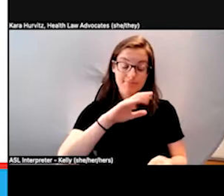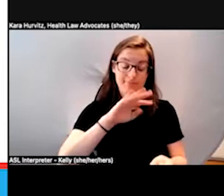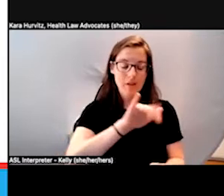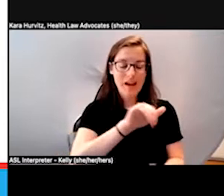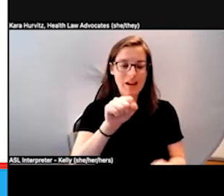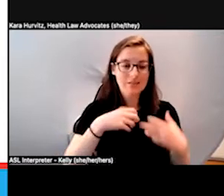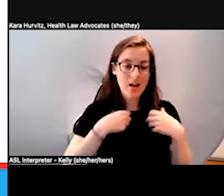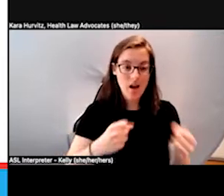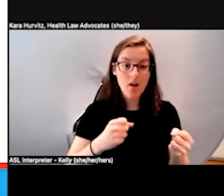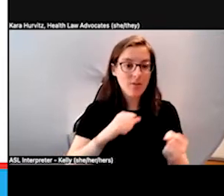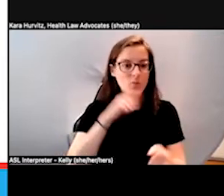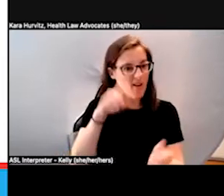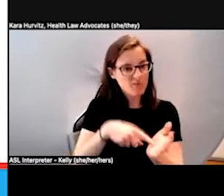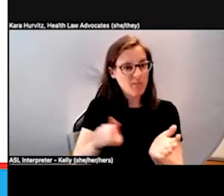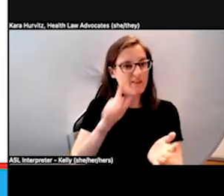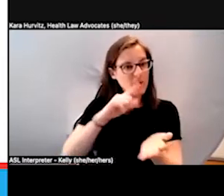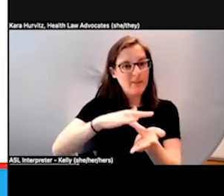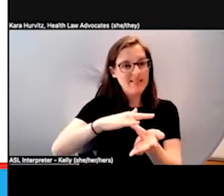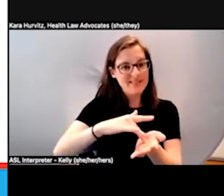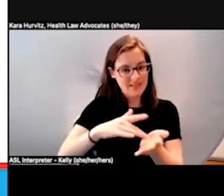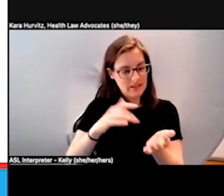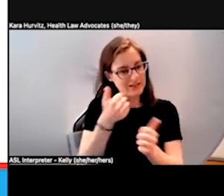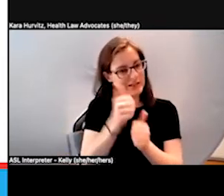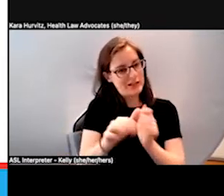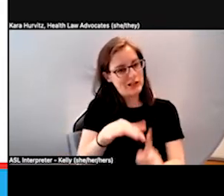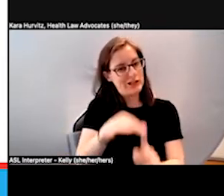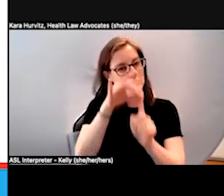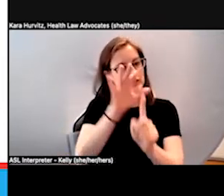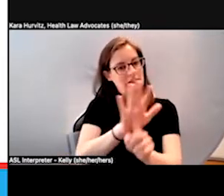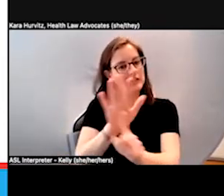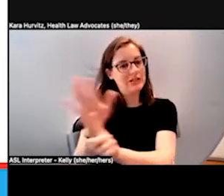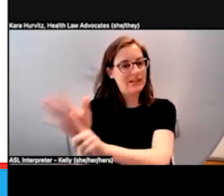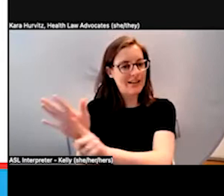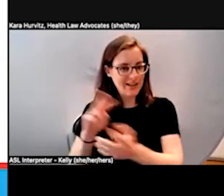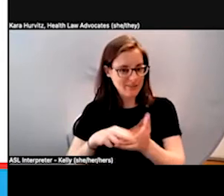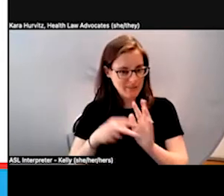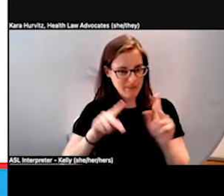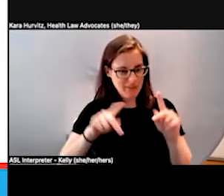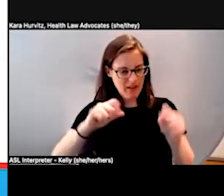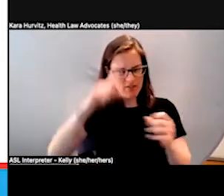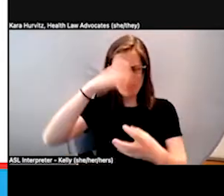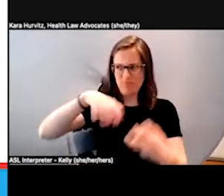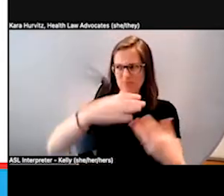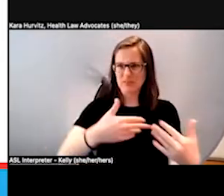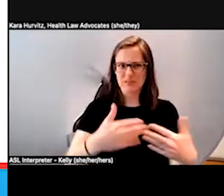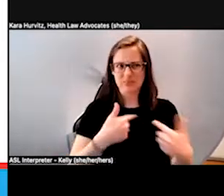is why there's people like our helpline to help navigate the questions about health coverage.